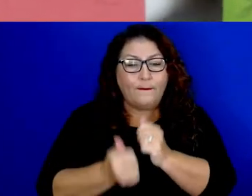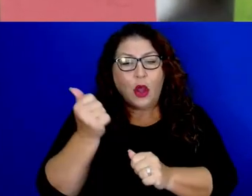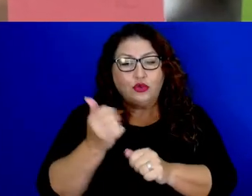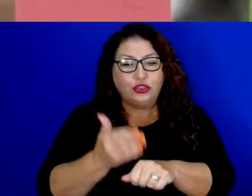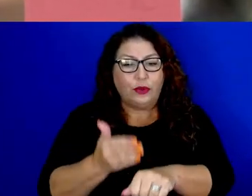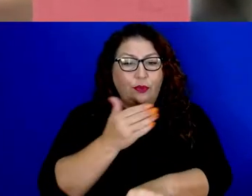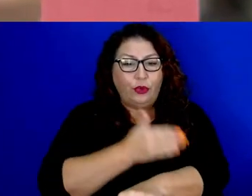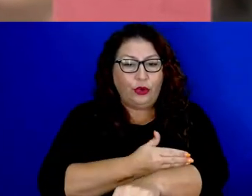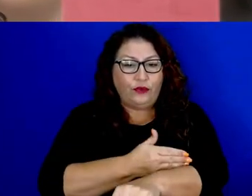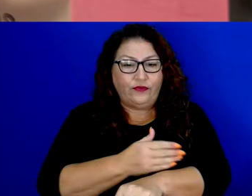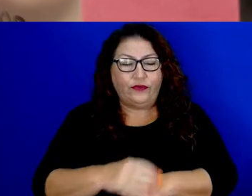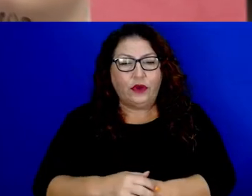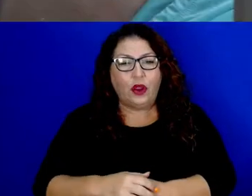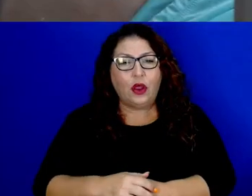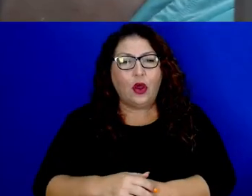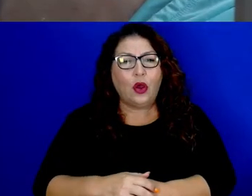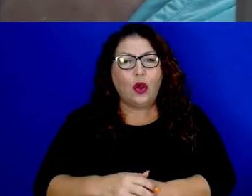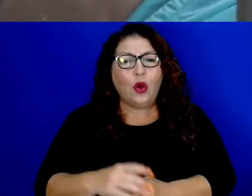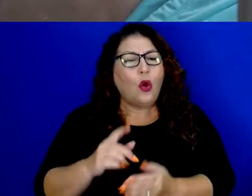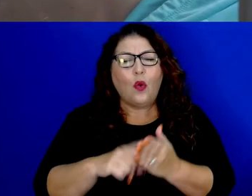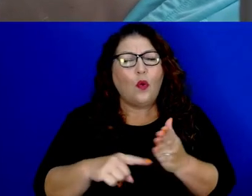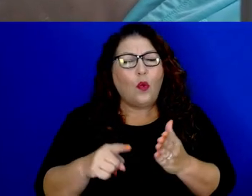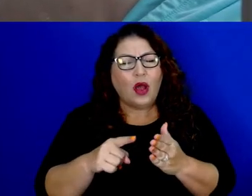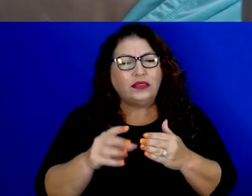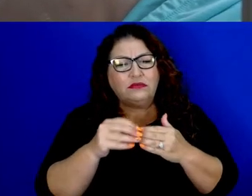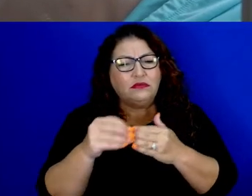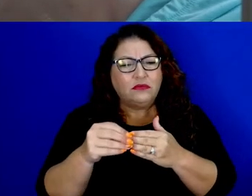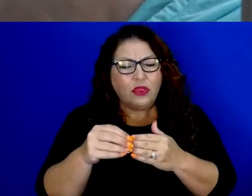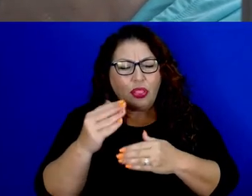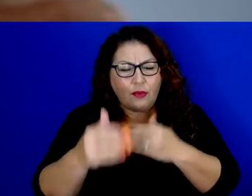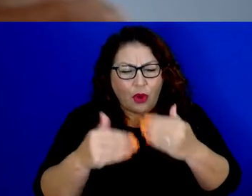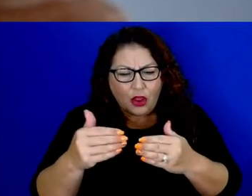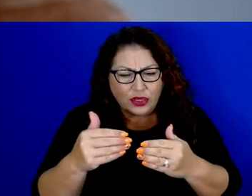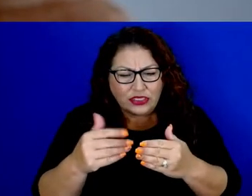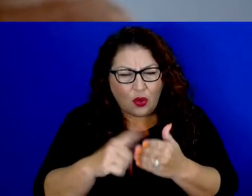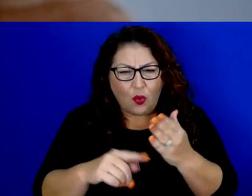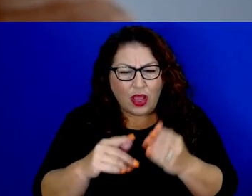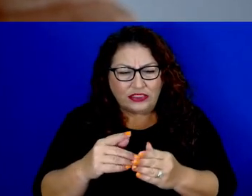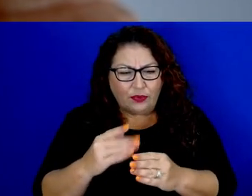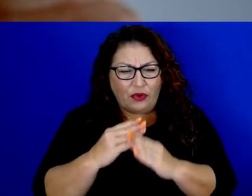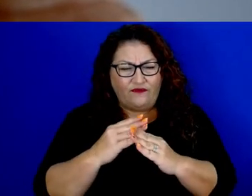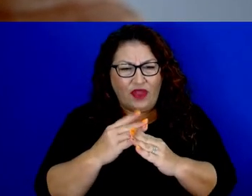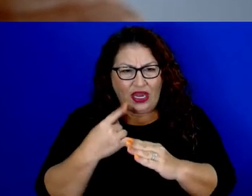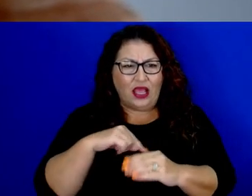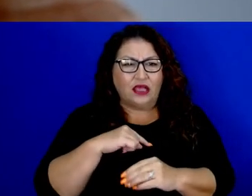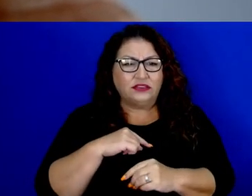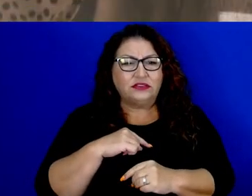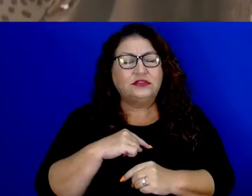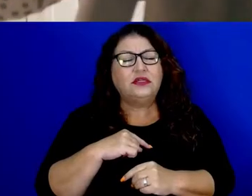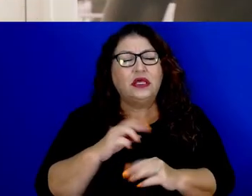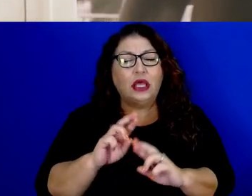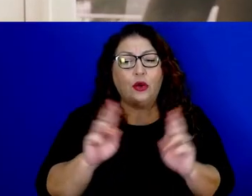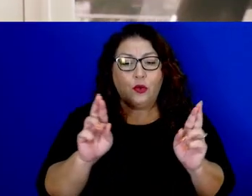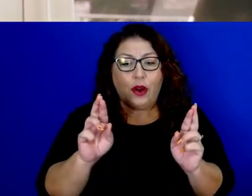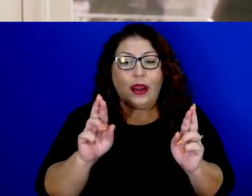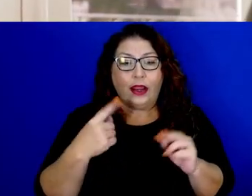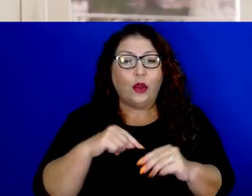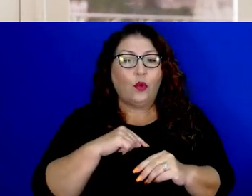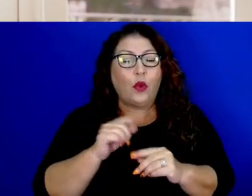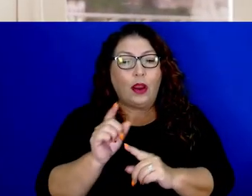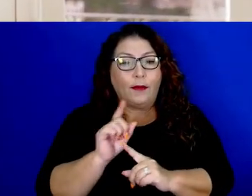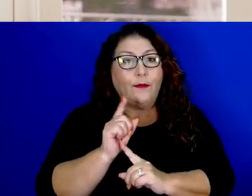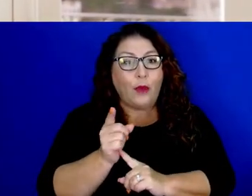What's driving progress and what's holding us back? Get ready. We are moments away from revealing